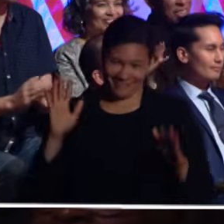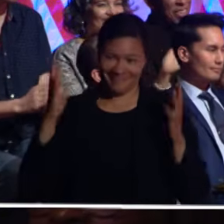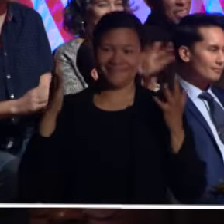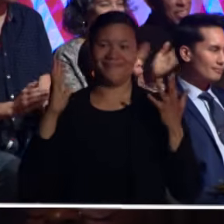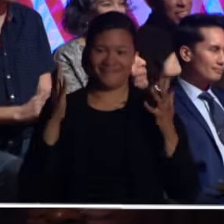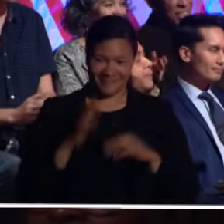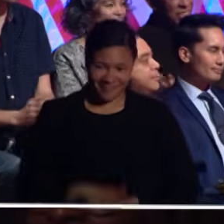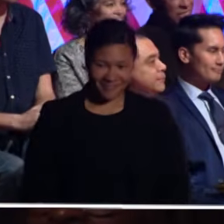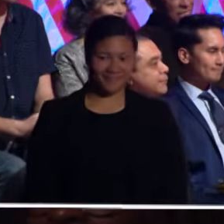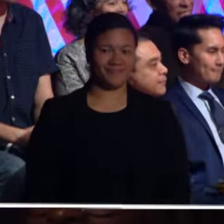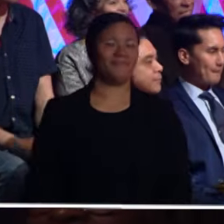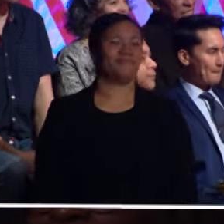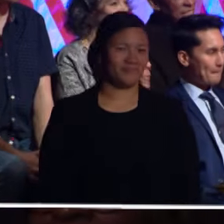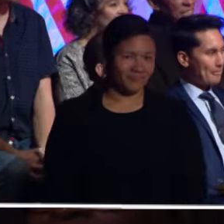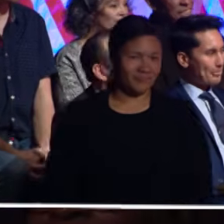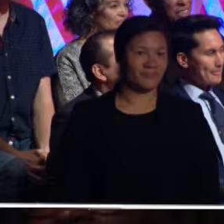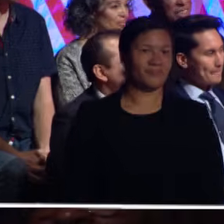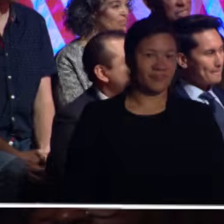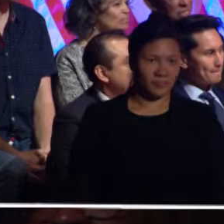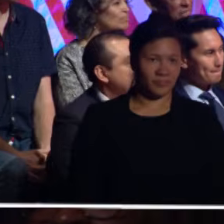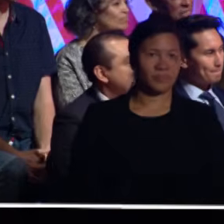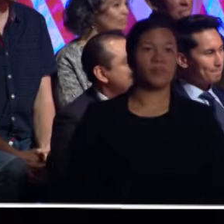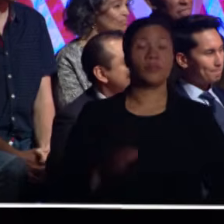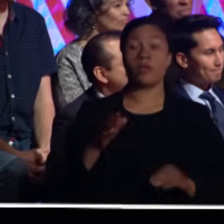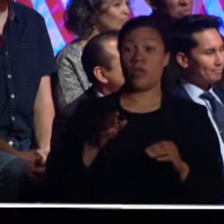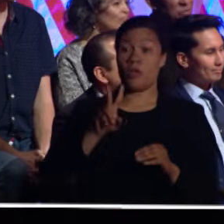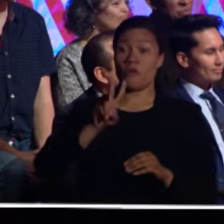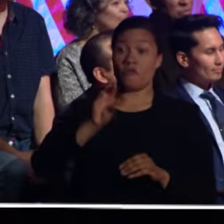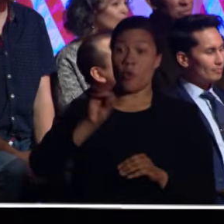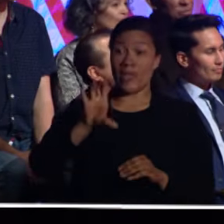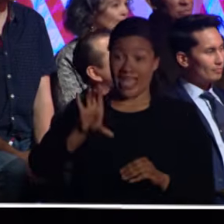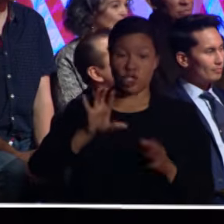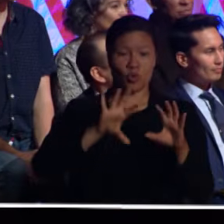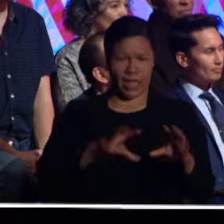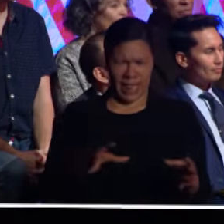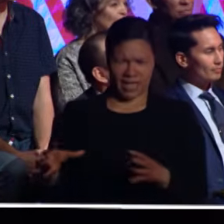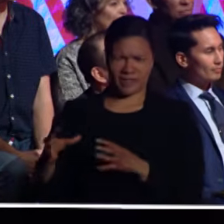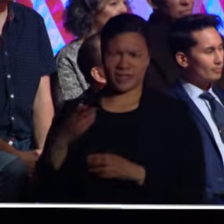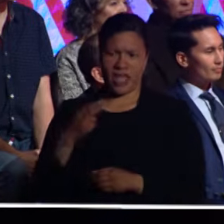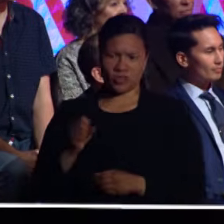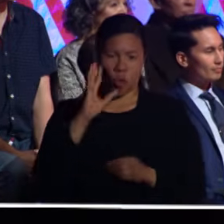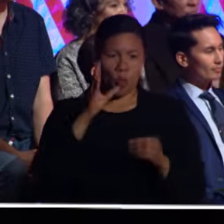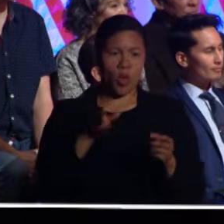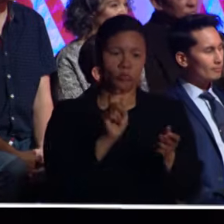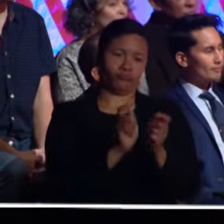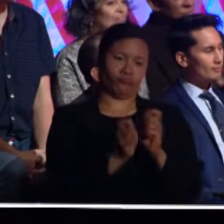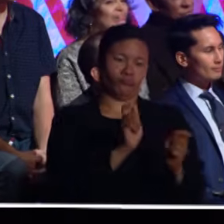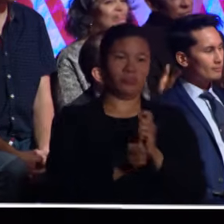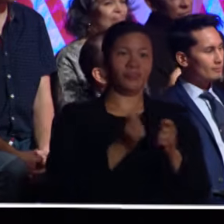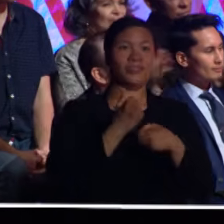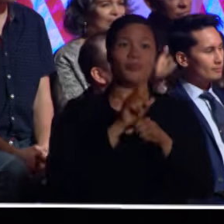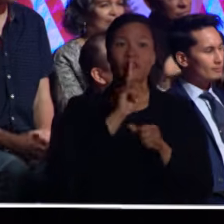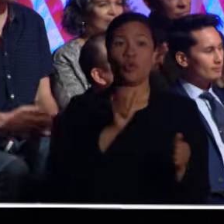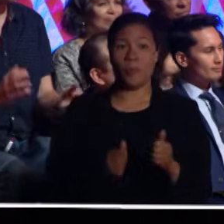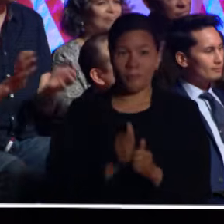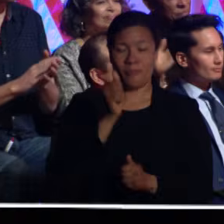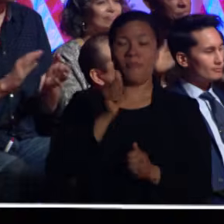We're also going to reshape vocational offerings at our high schools so that more students